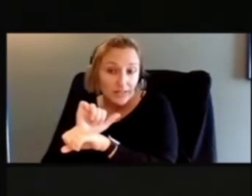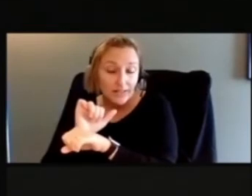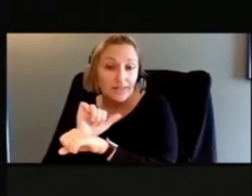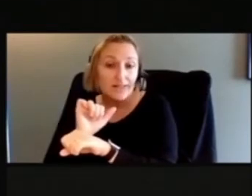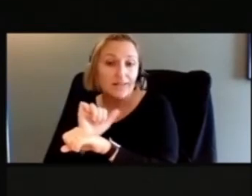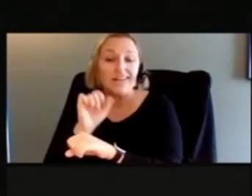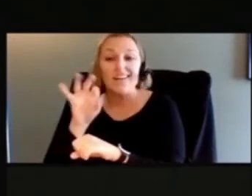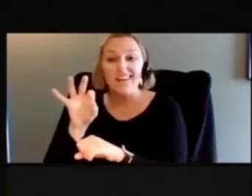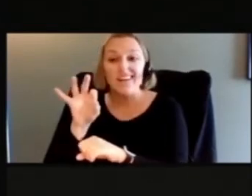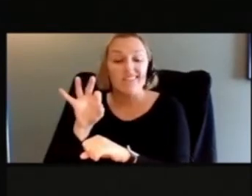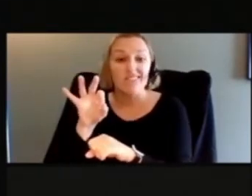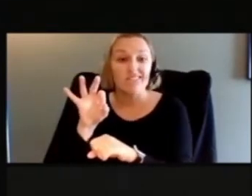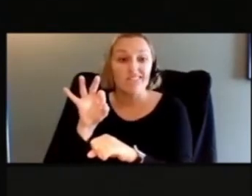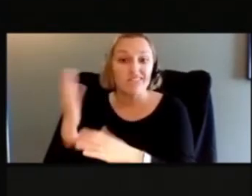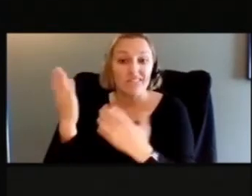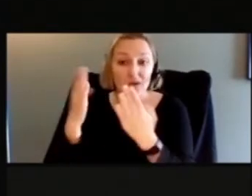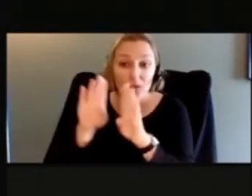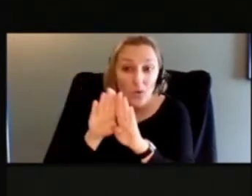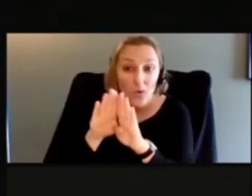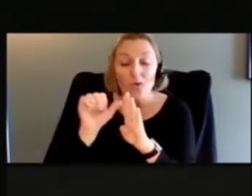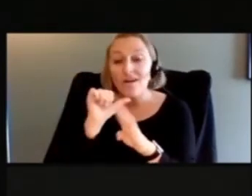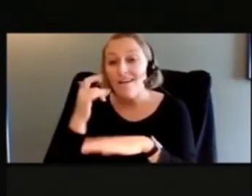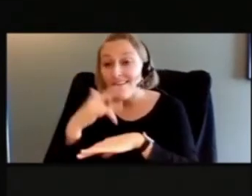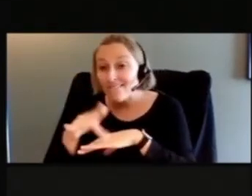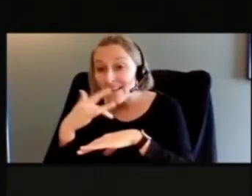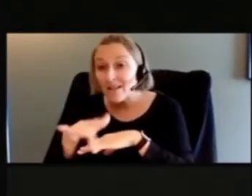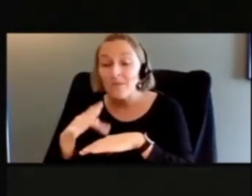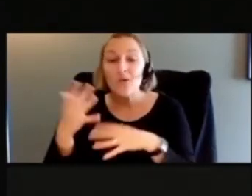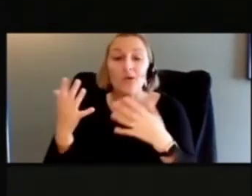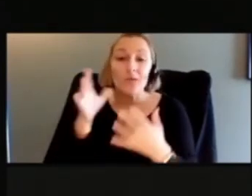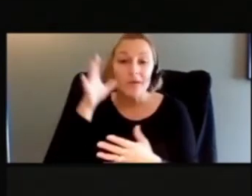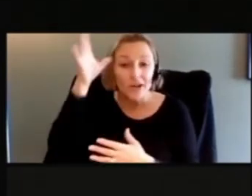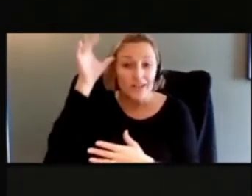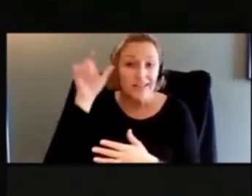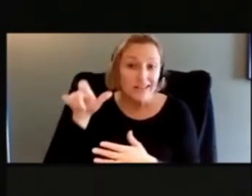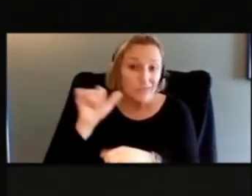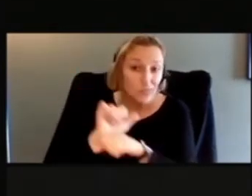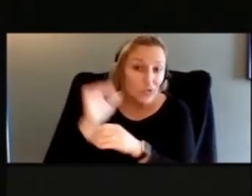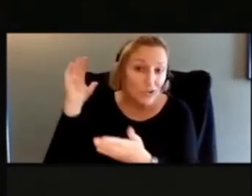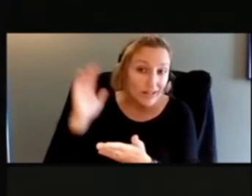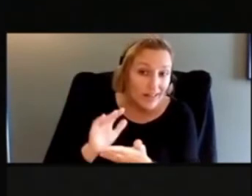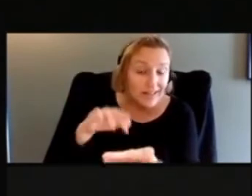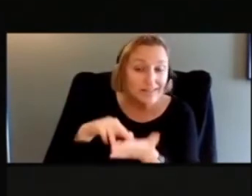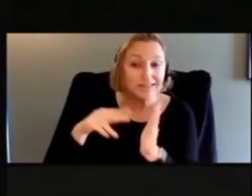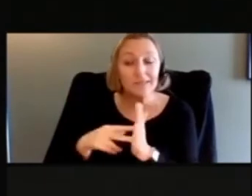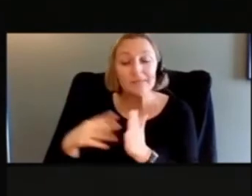that's not available and parents have to reduce hours, which means reduce